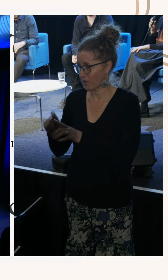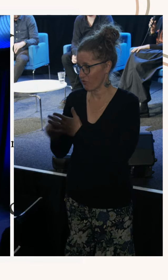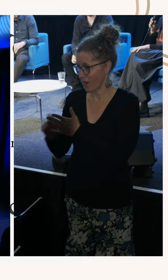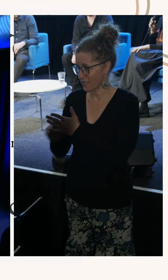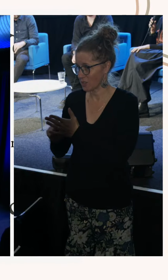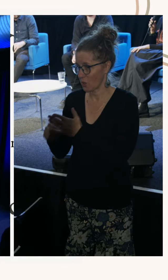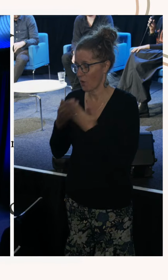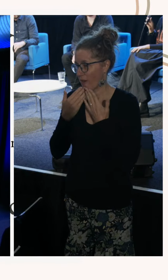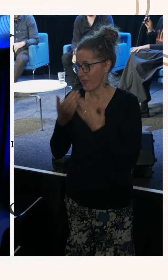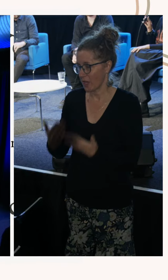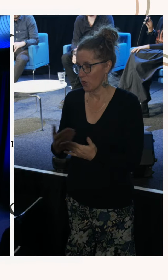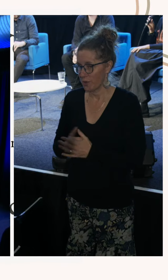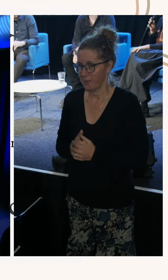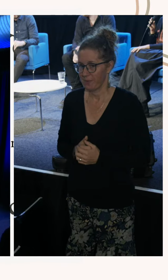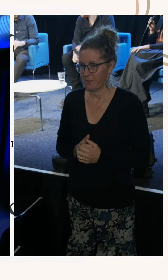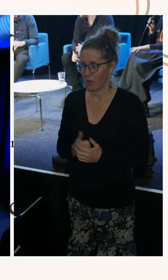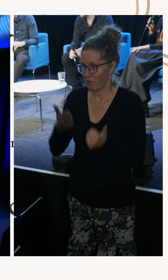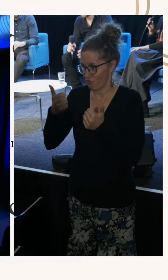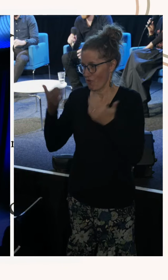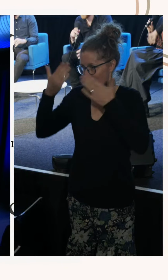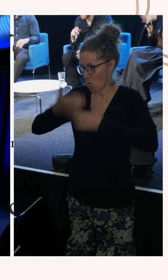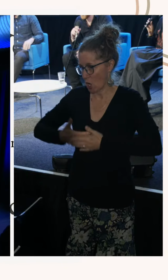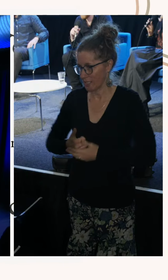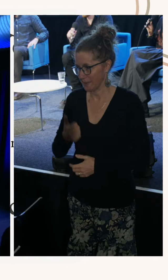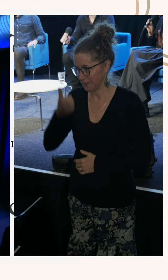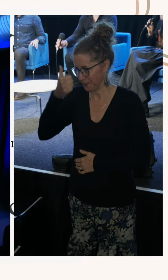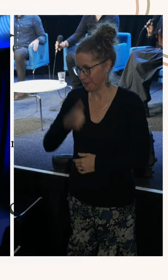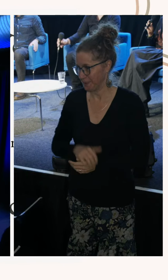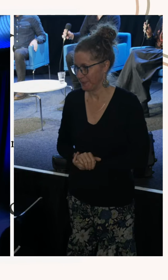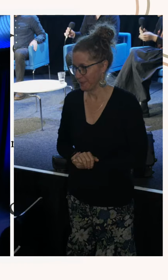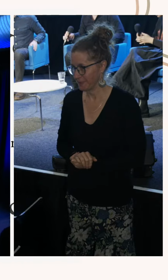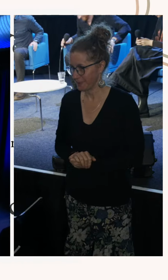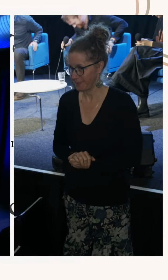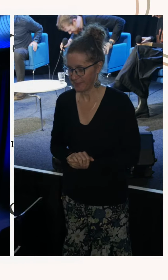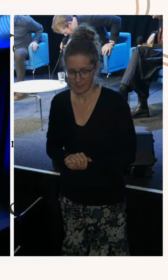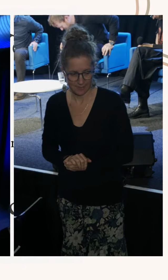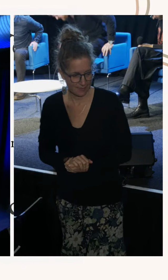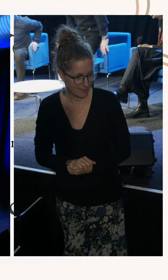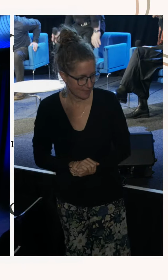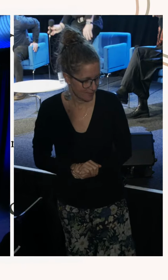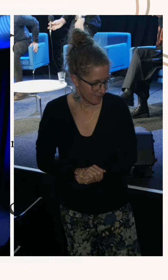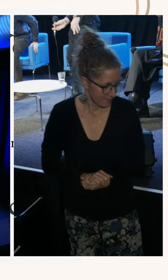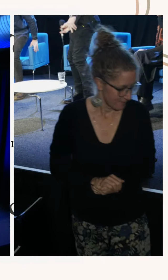thank you so much. And yeah, have a great night. Thank you all.